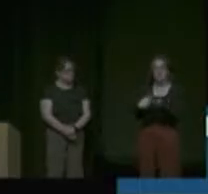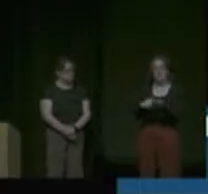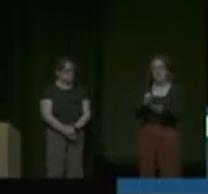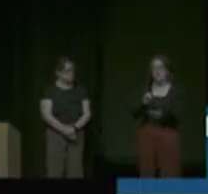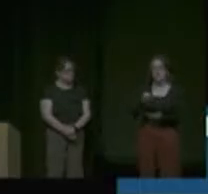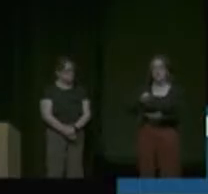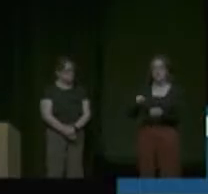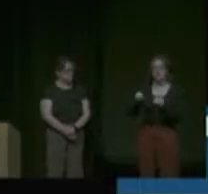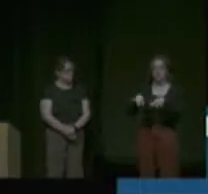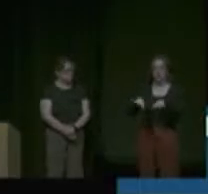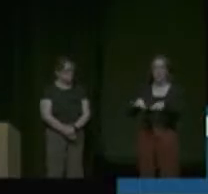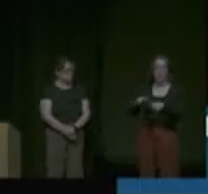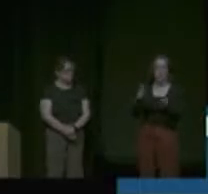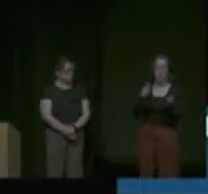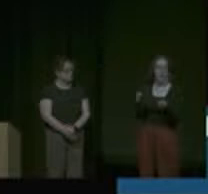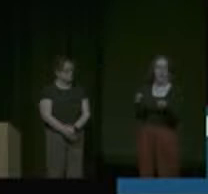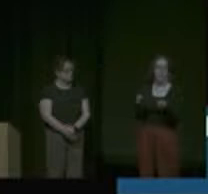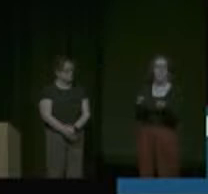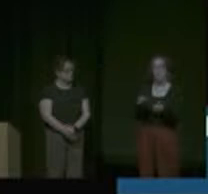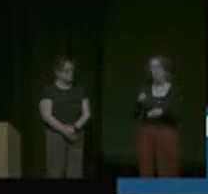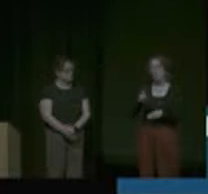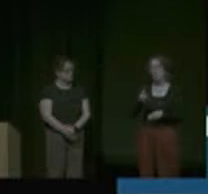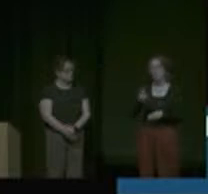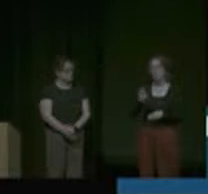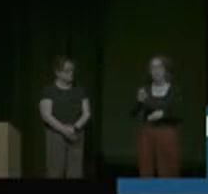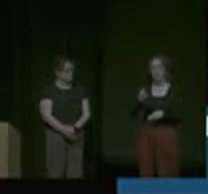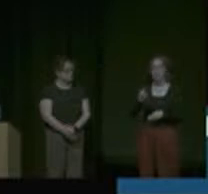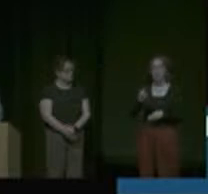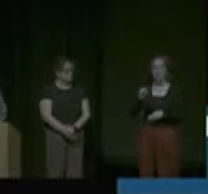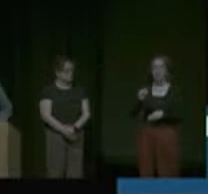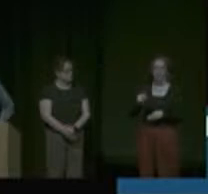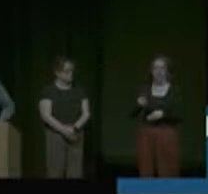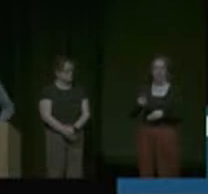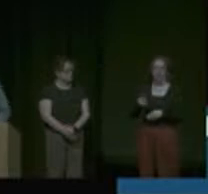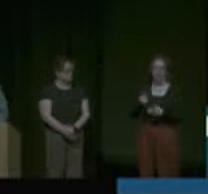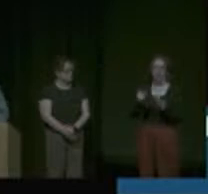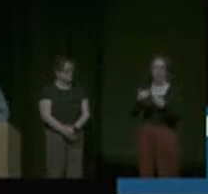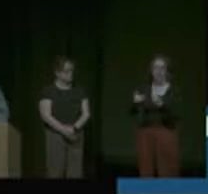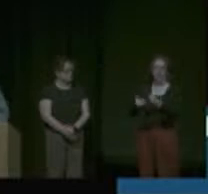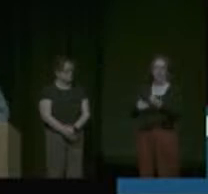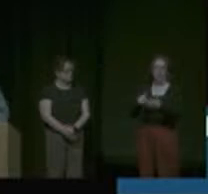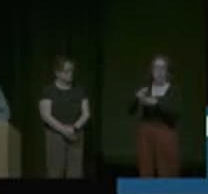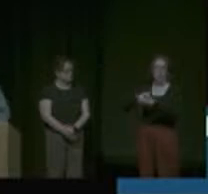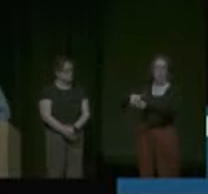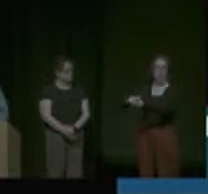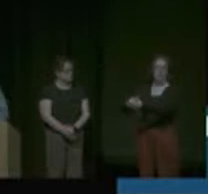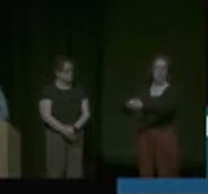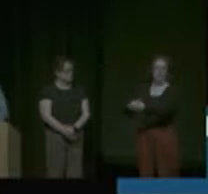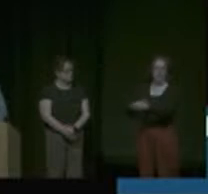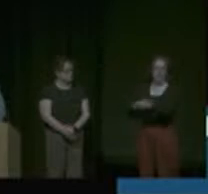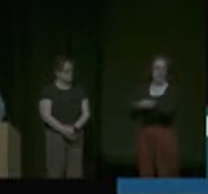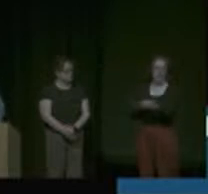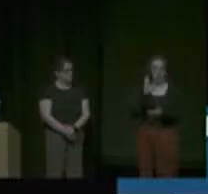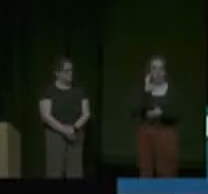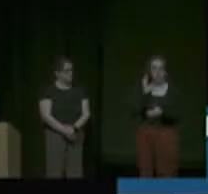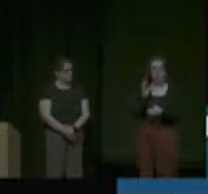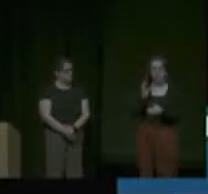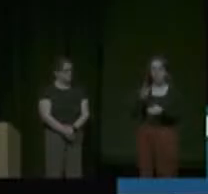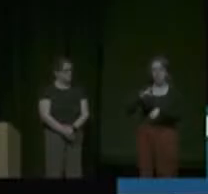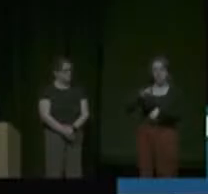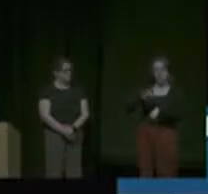the dredging, processing, pumping, and restoration, and then at the end we'll touch on schedule.